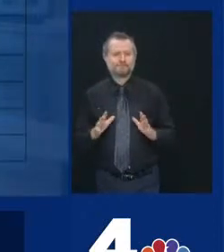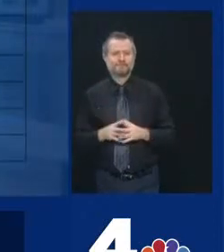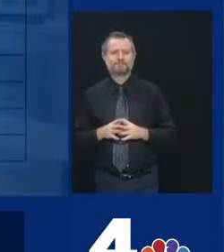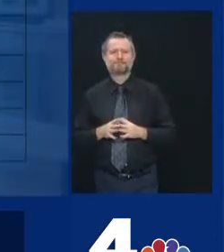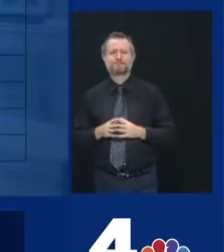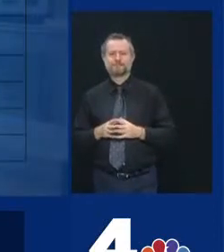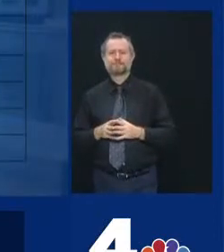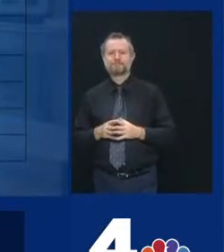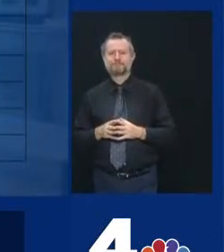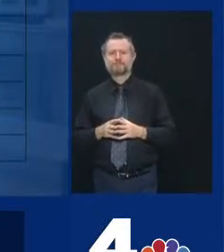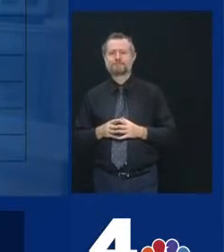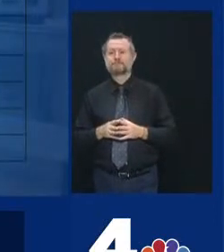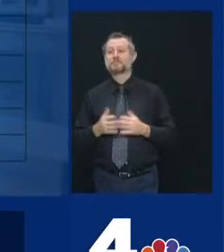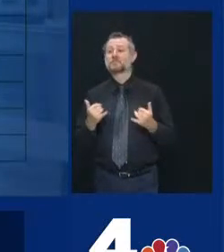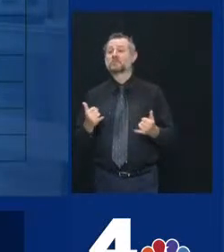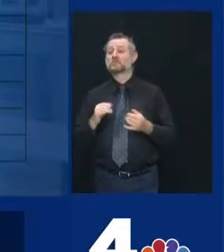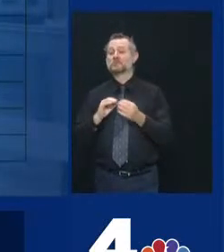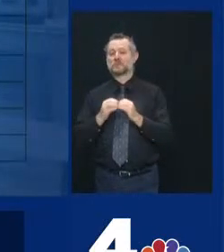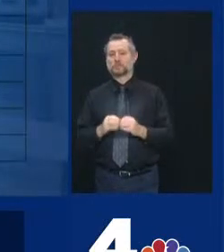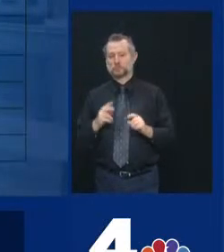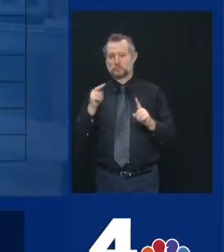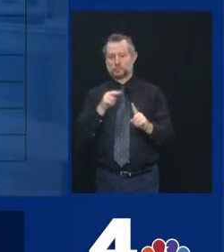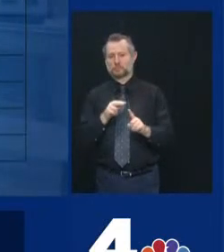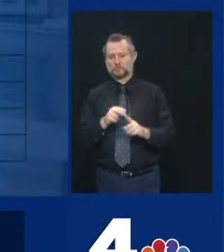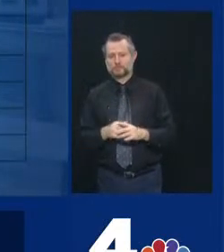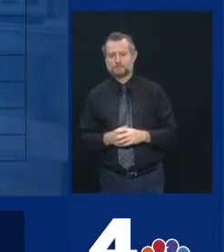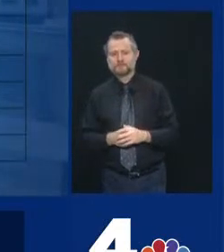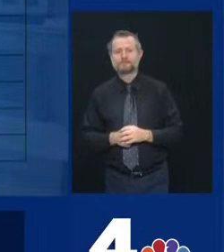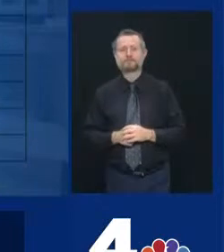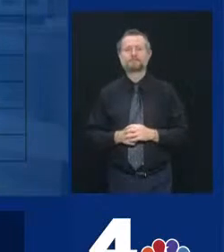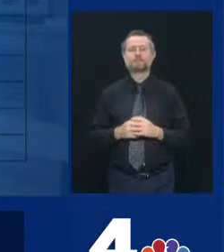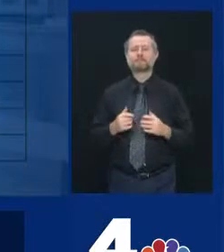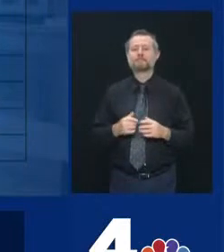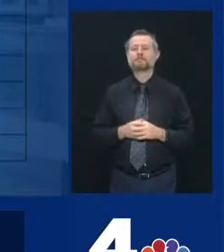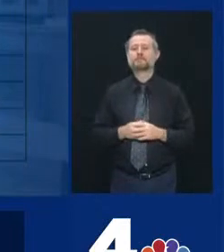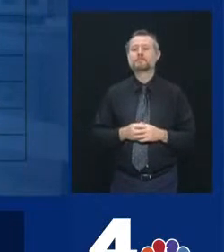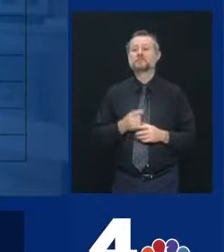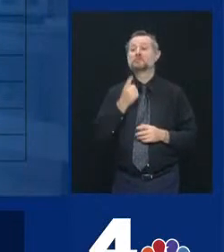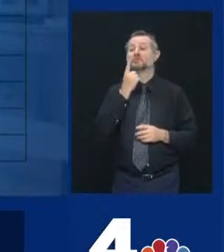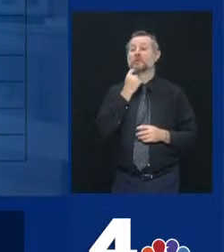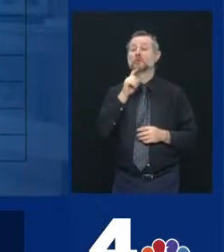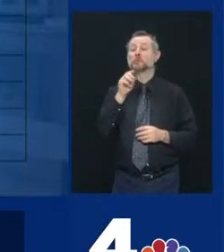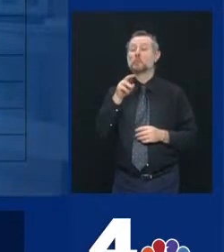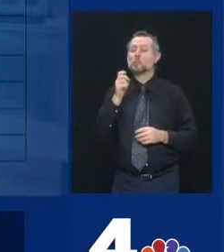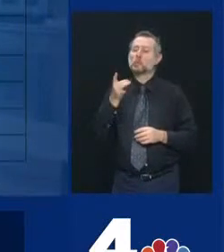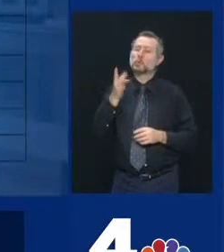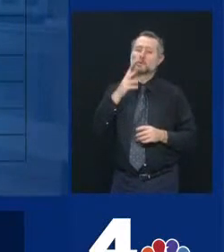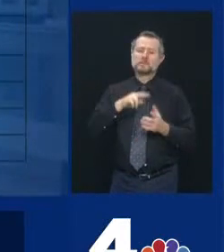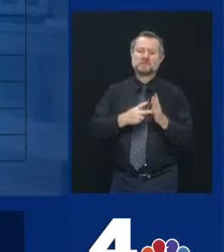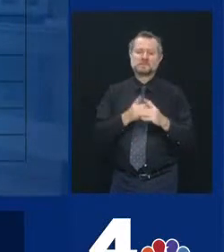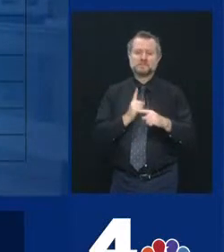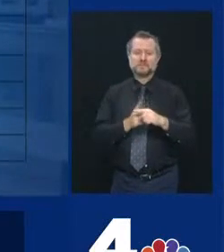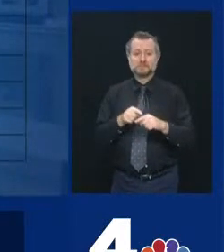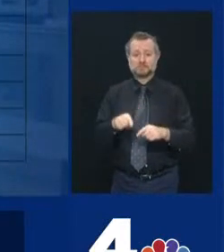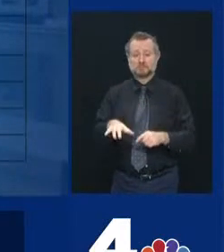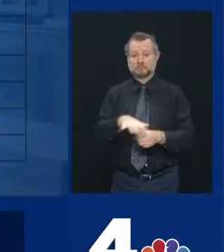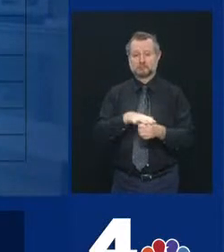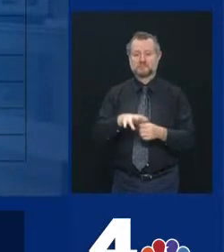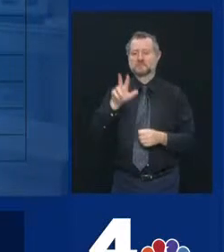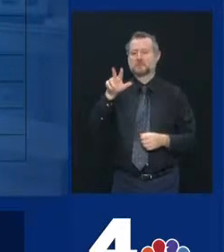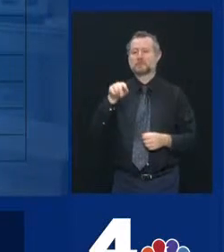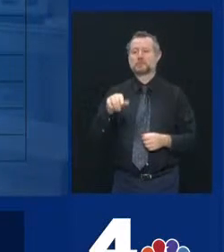get. Today's numbers, positivity in red zone, 3.19. Statewide